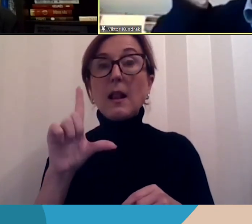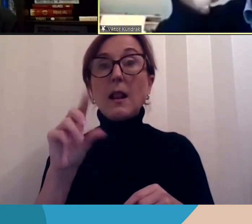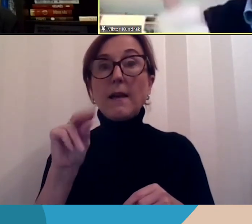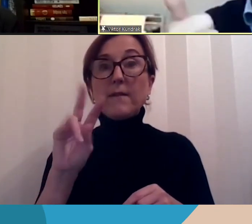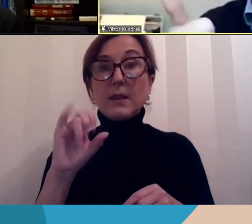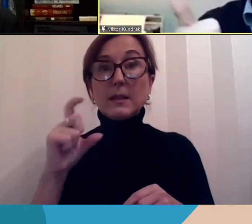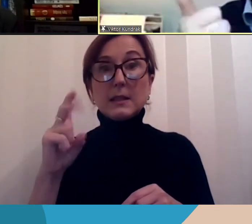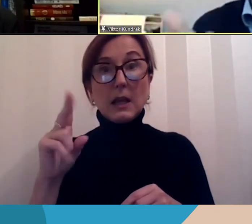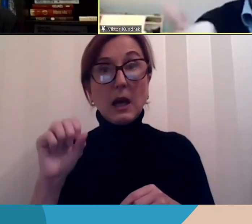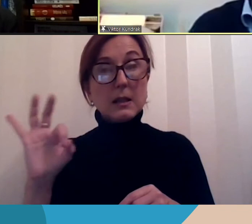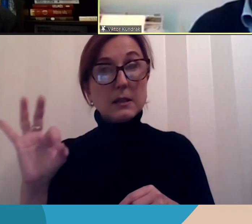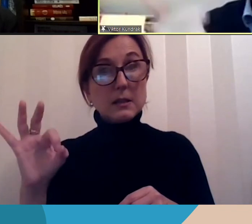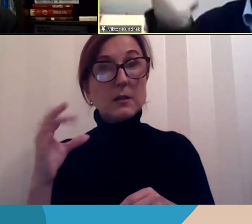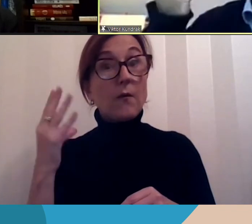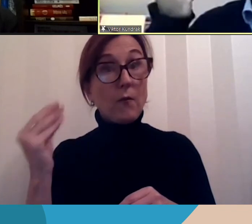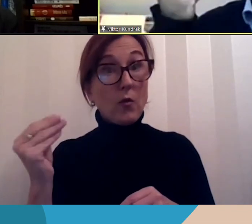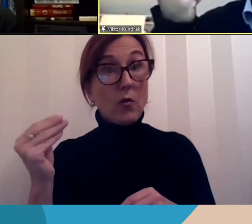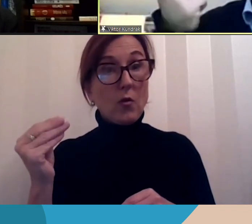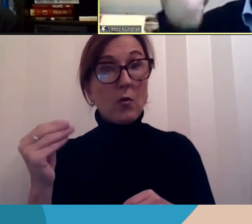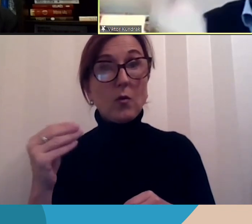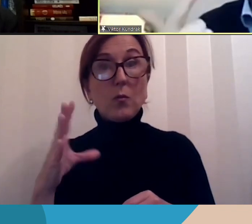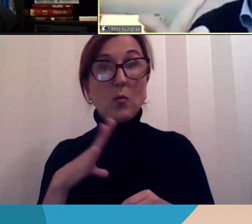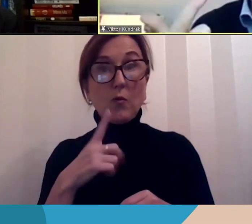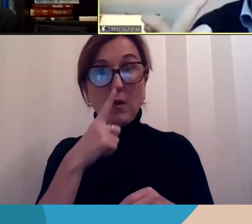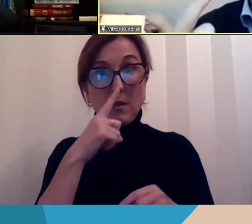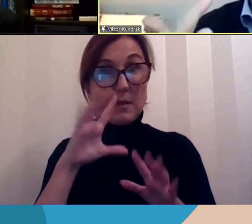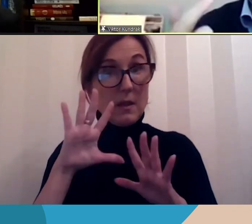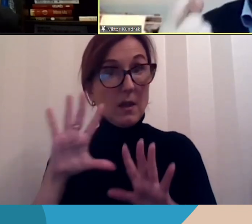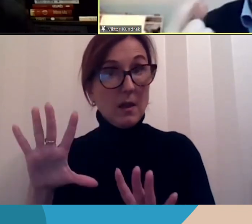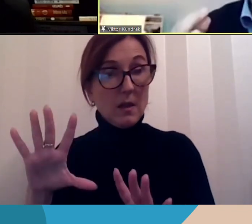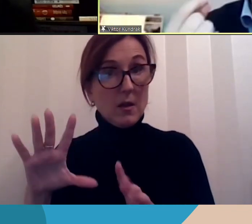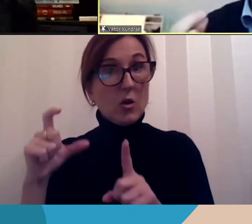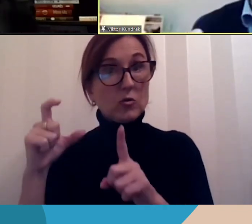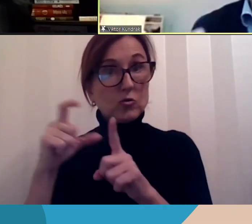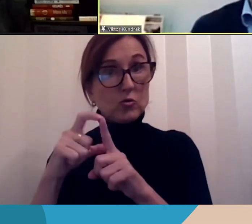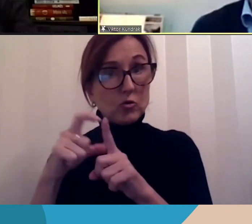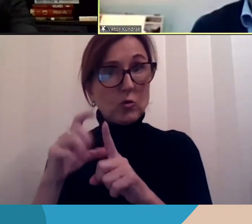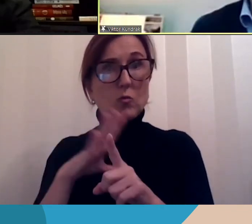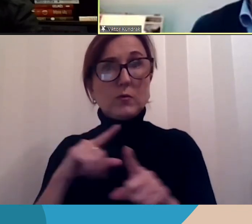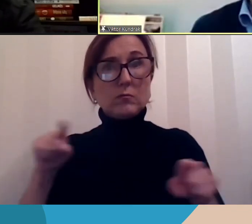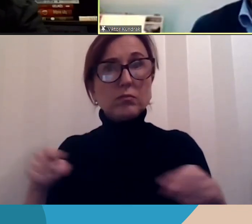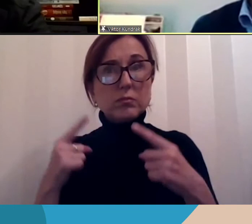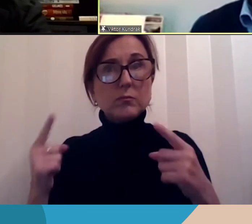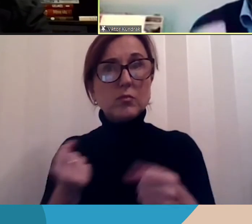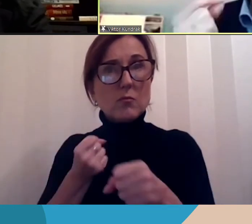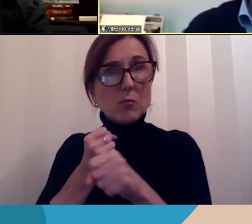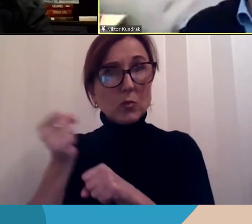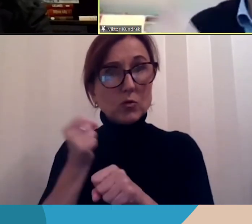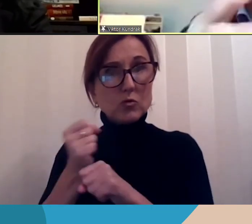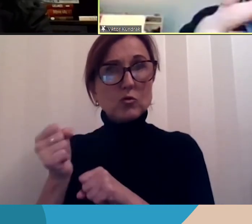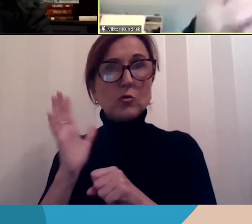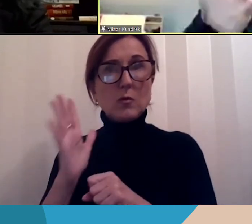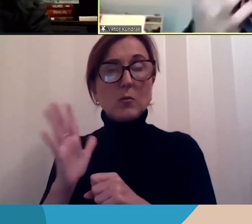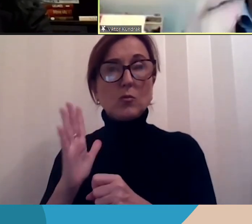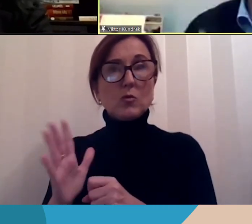include incitement to brutal violence and threats, right? These are not protected speech. And in